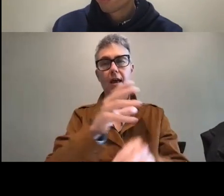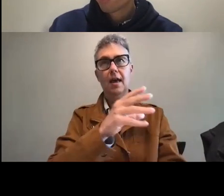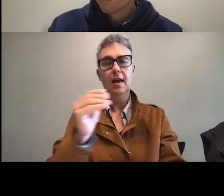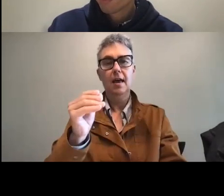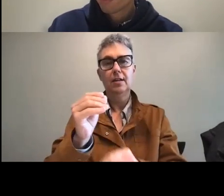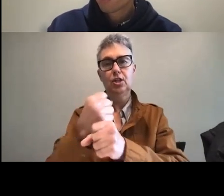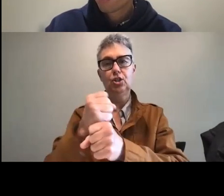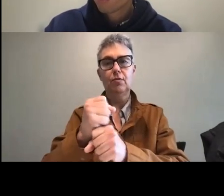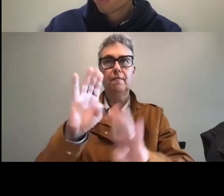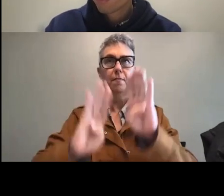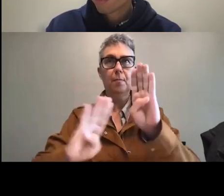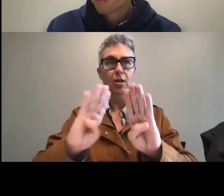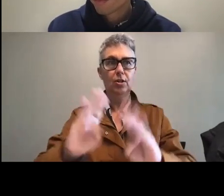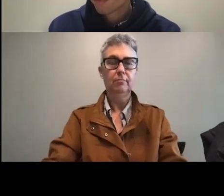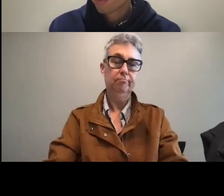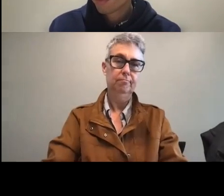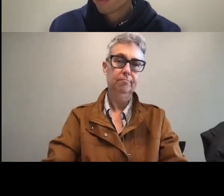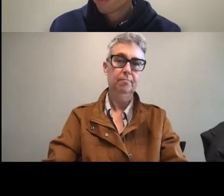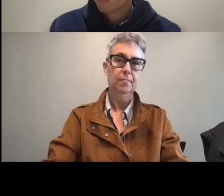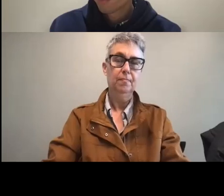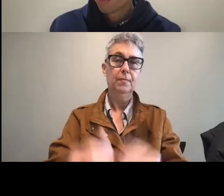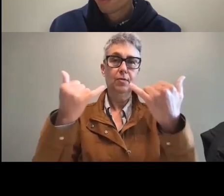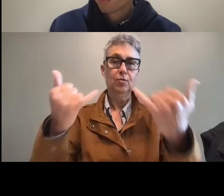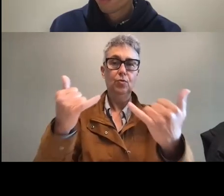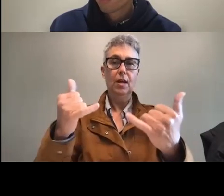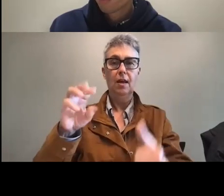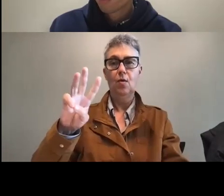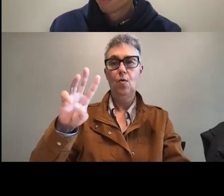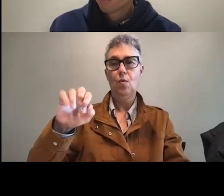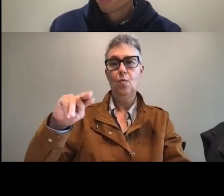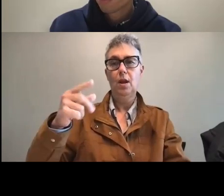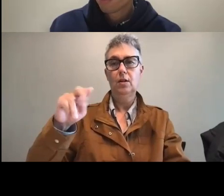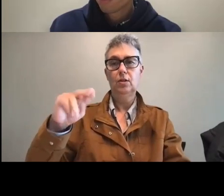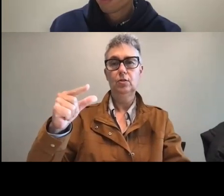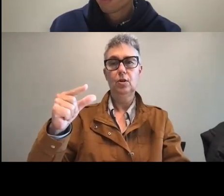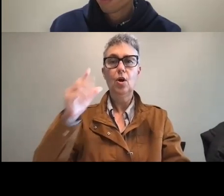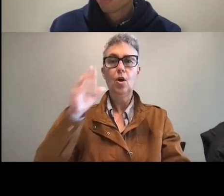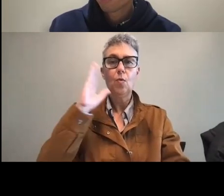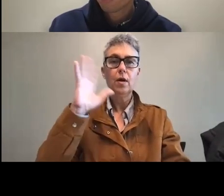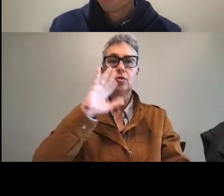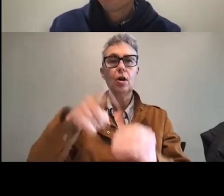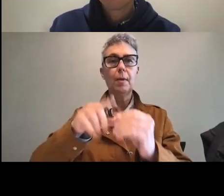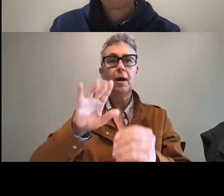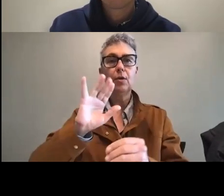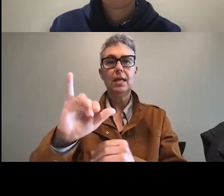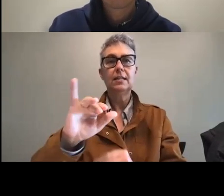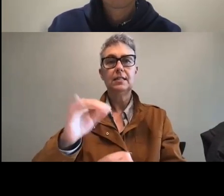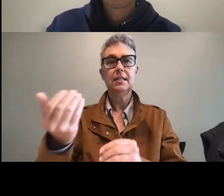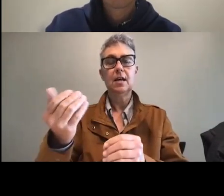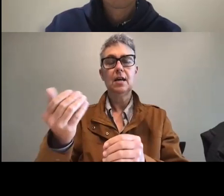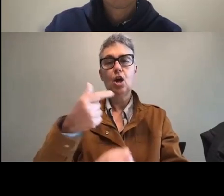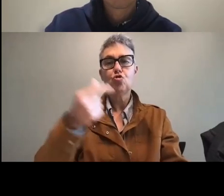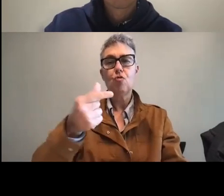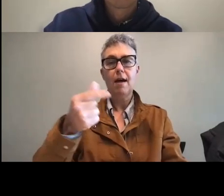And so today, Wengong will be giving a talk upon his iterative Refinement graph neural network for